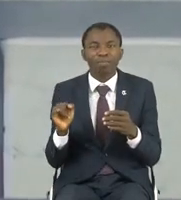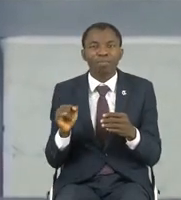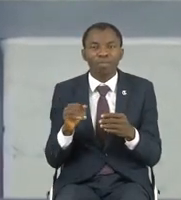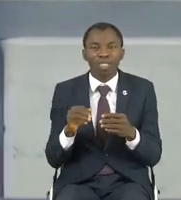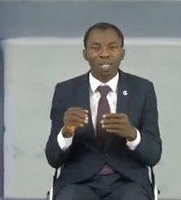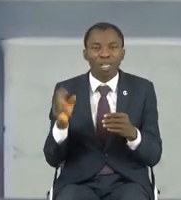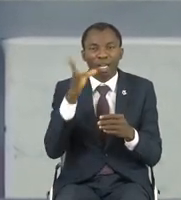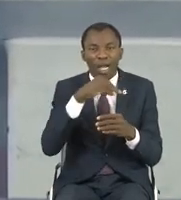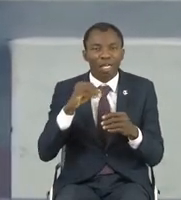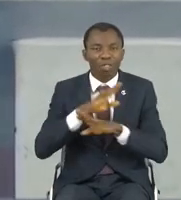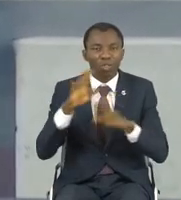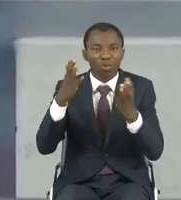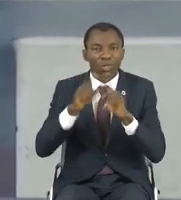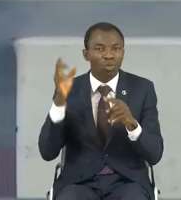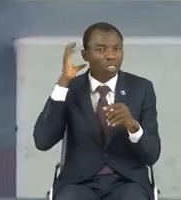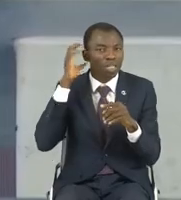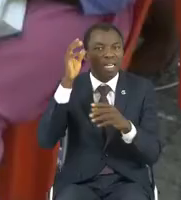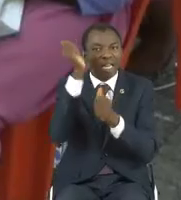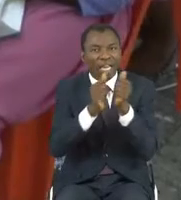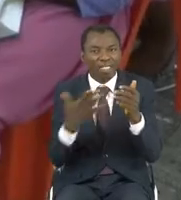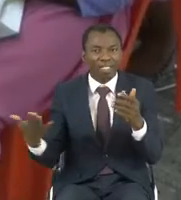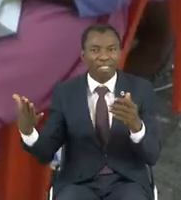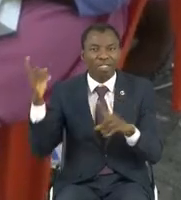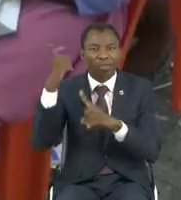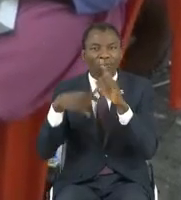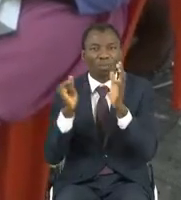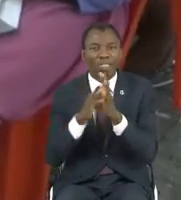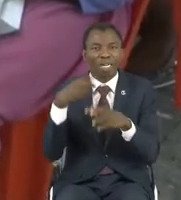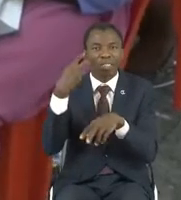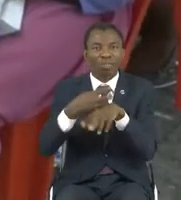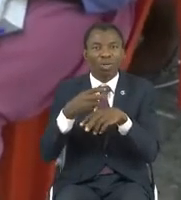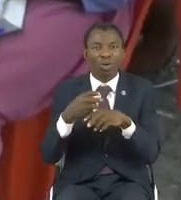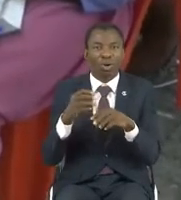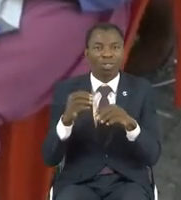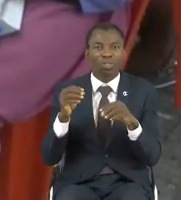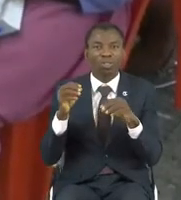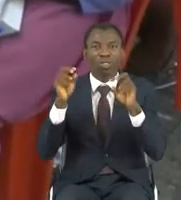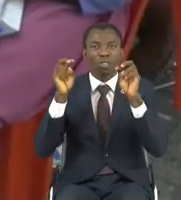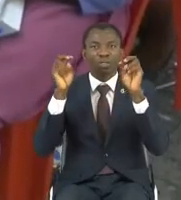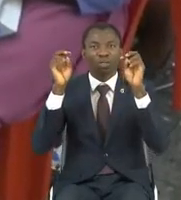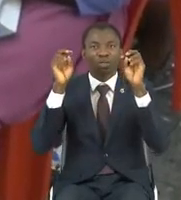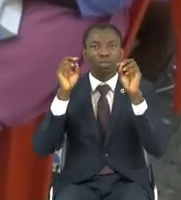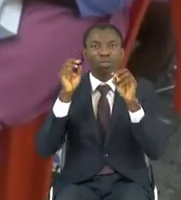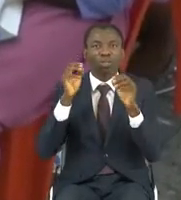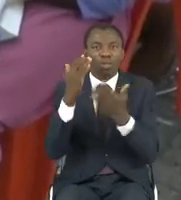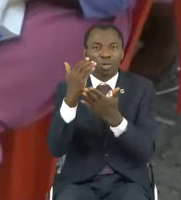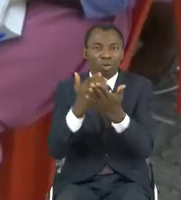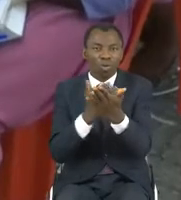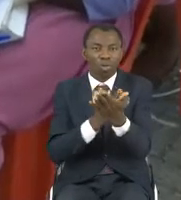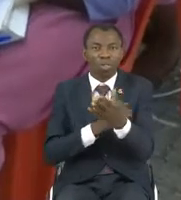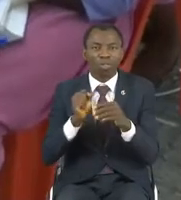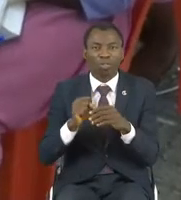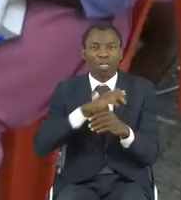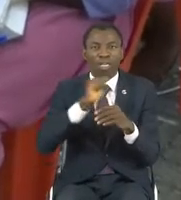they don't want to hear anything from that difficult subject. So they are runaway students. A disciple